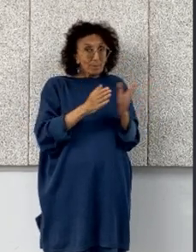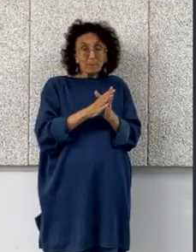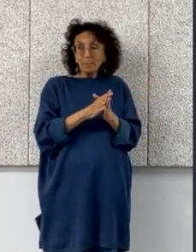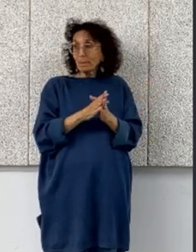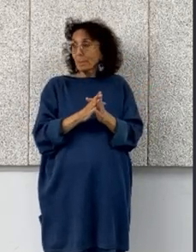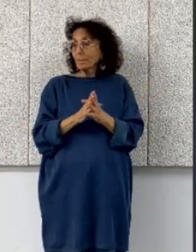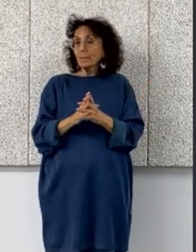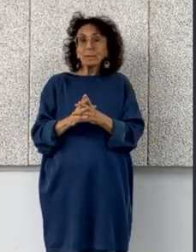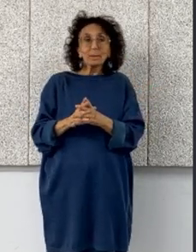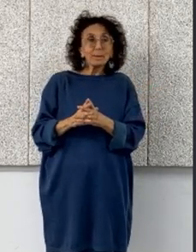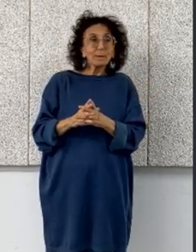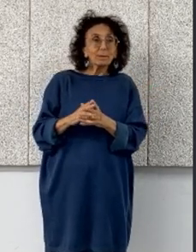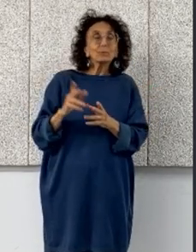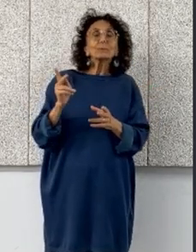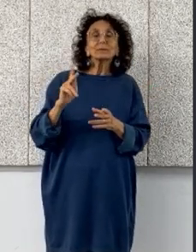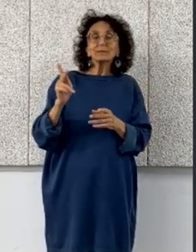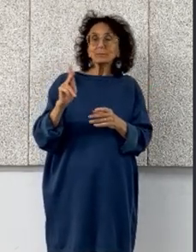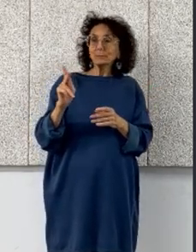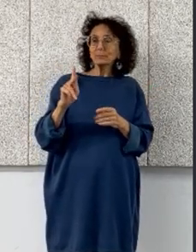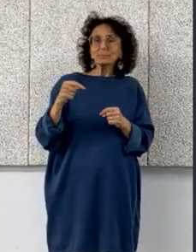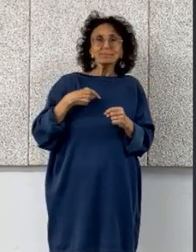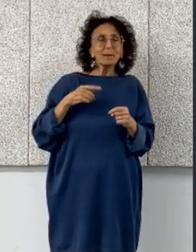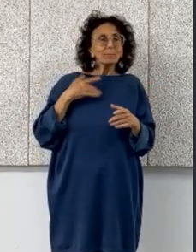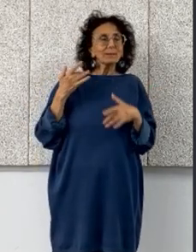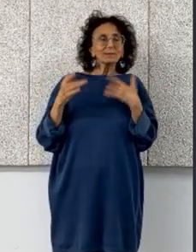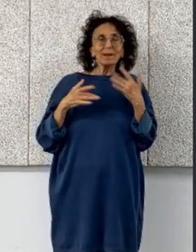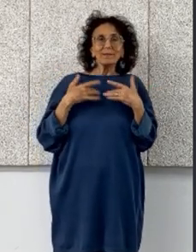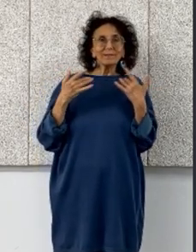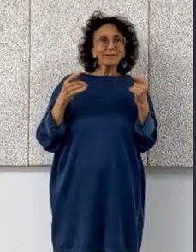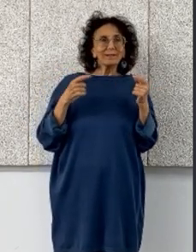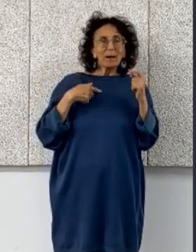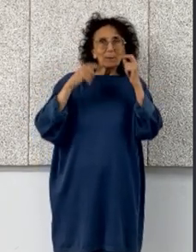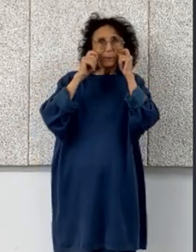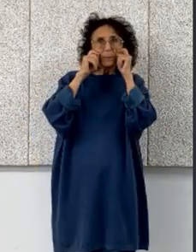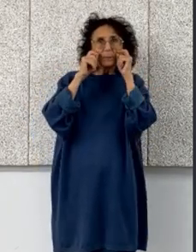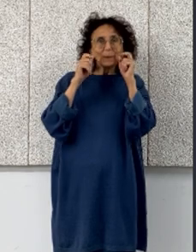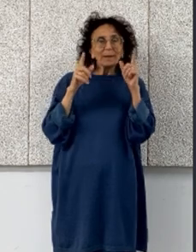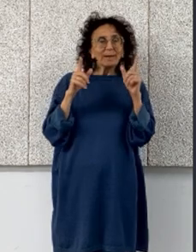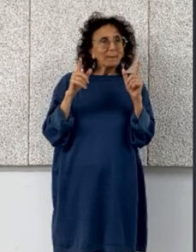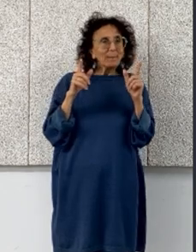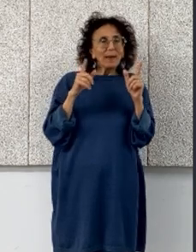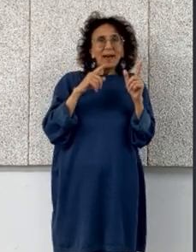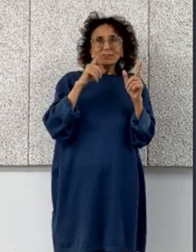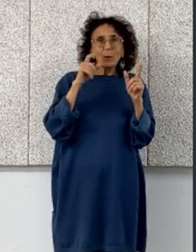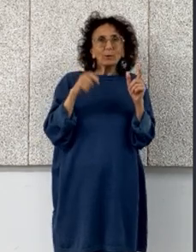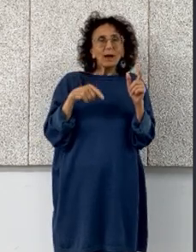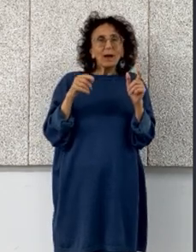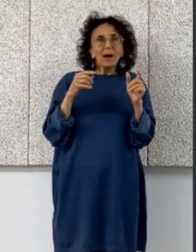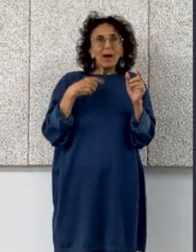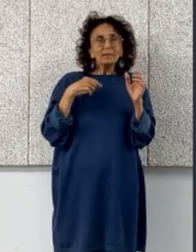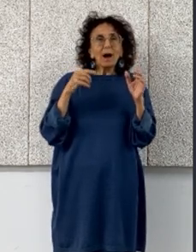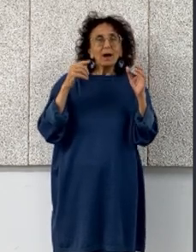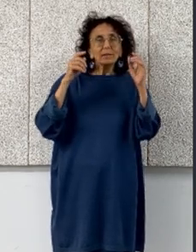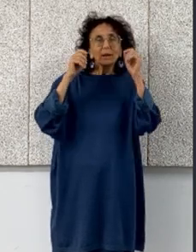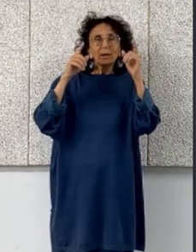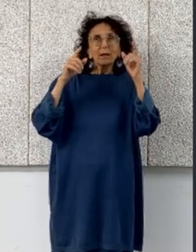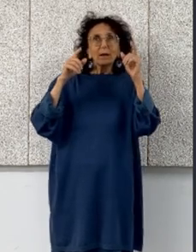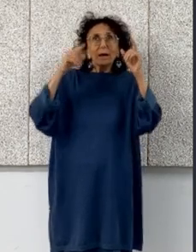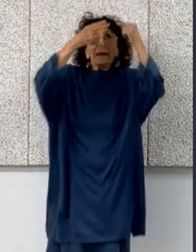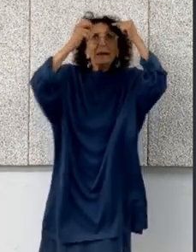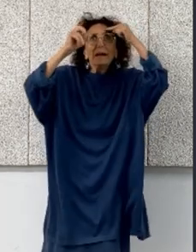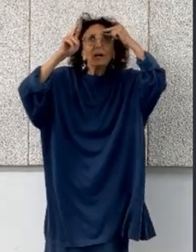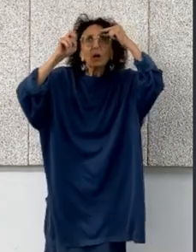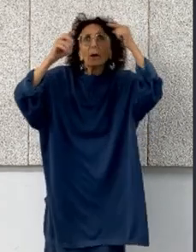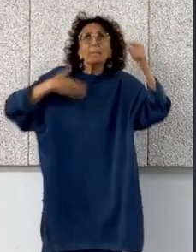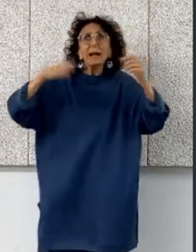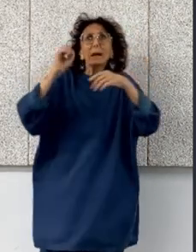Mm-hmm. I'm so excited to wake up and not have all of the here fill my brain first. That's yes. so